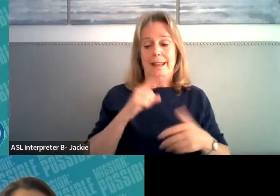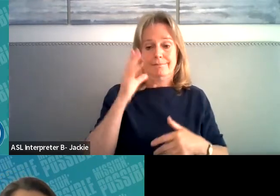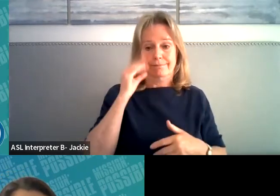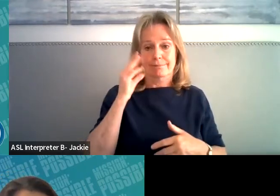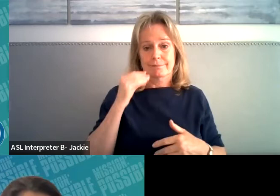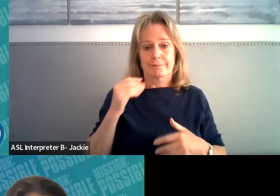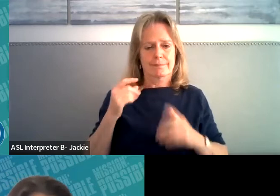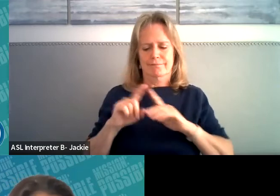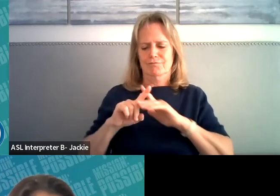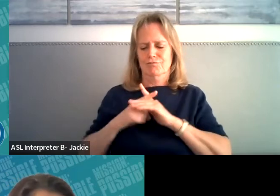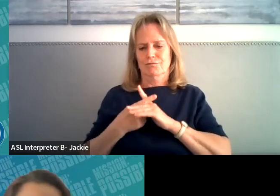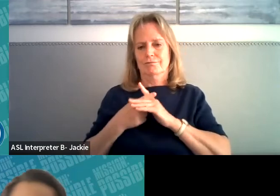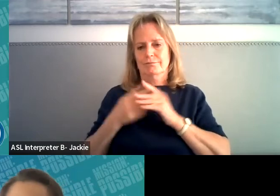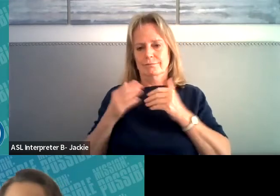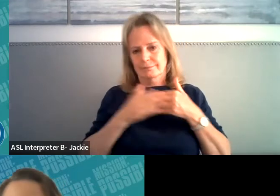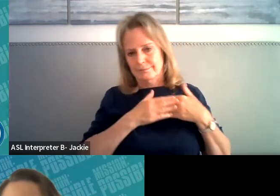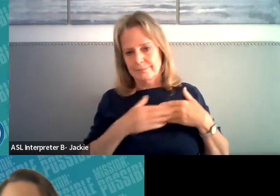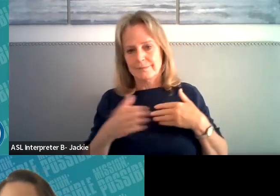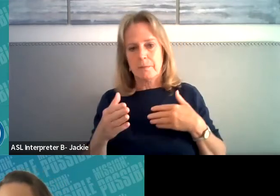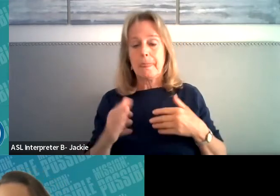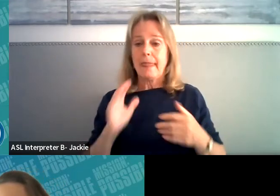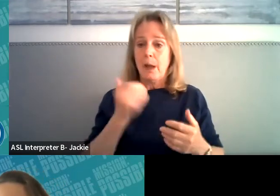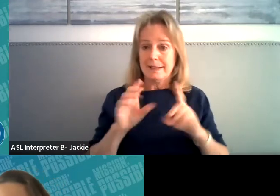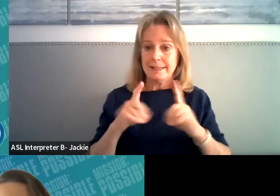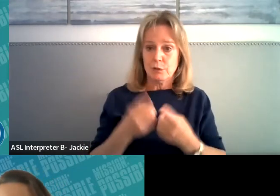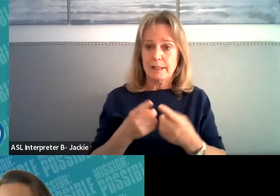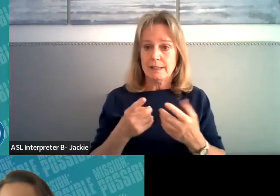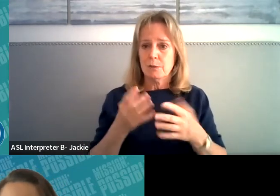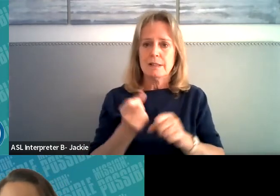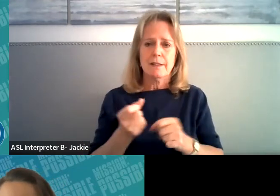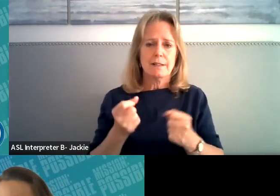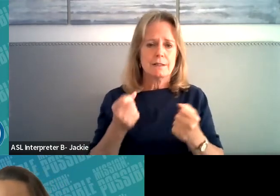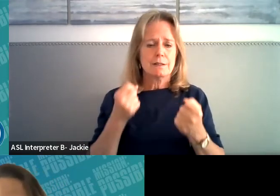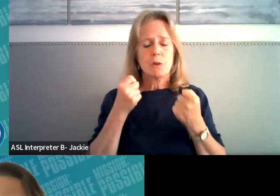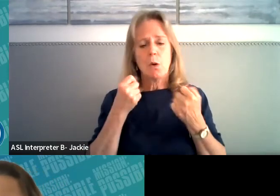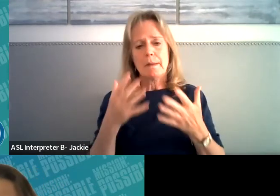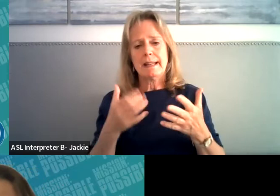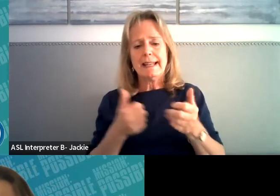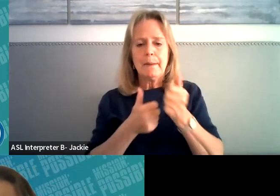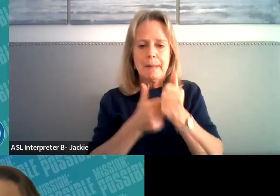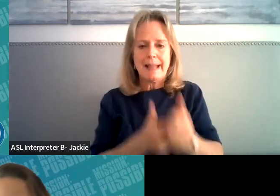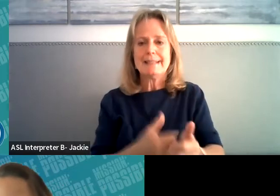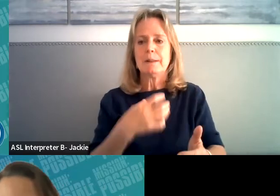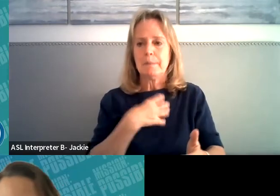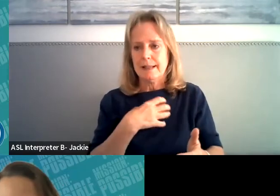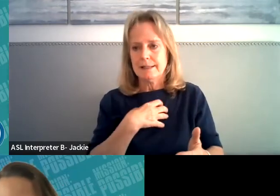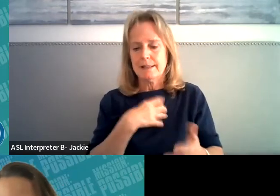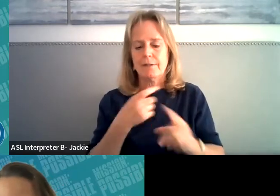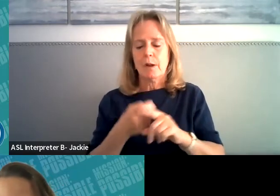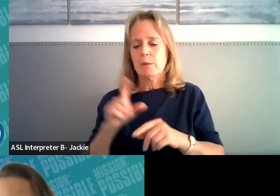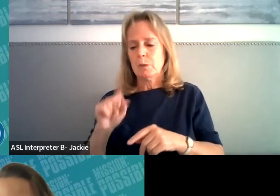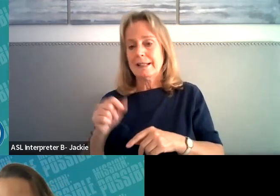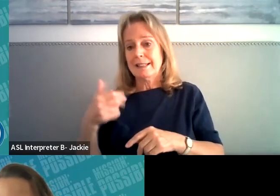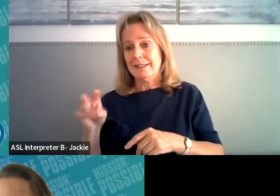from the very start. Our district received so many compliance complaints that stemmed from 2017